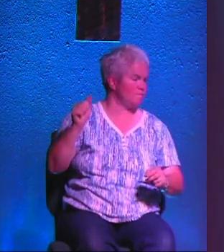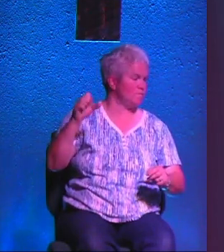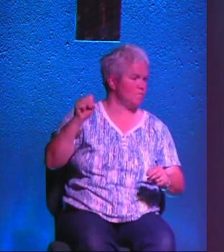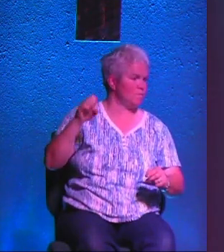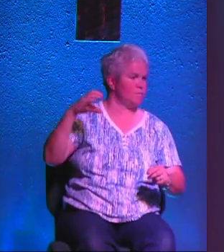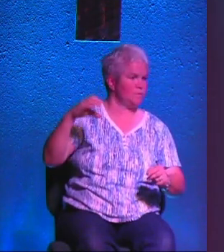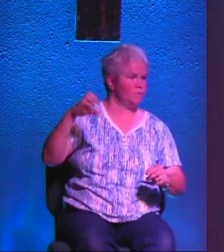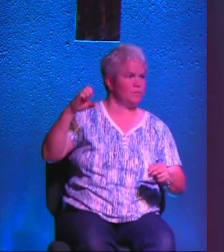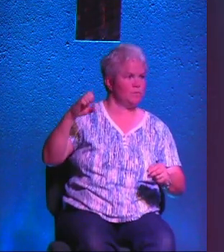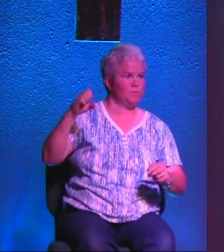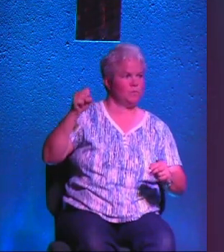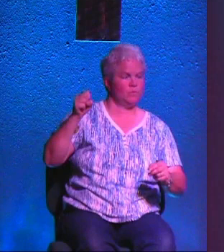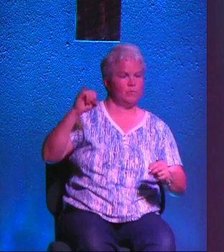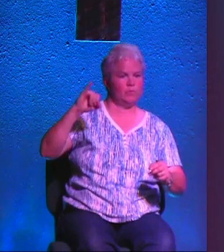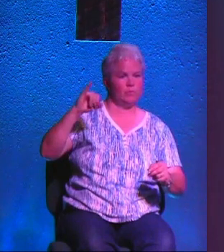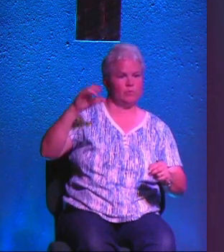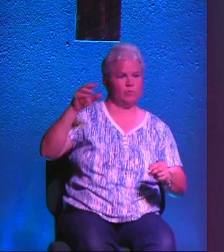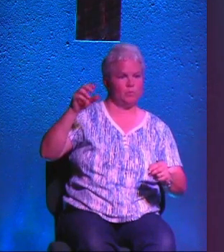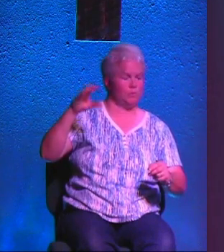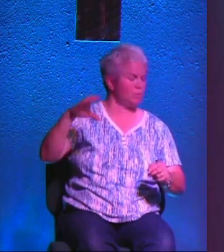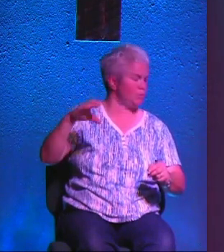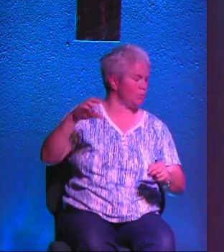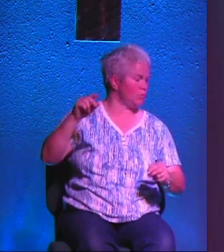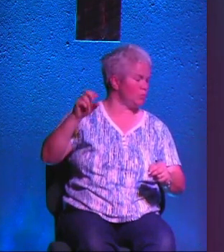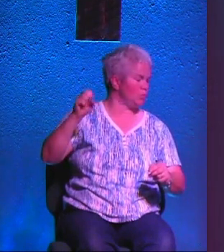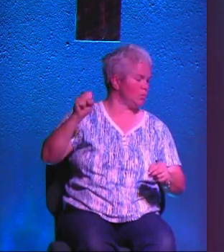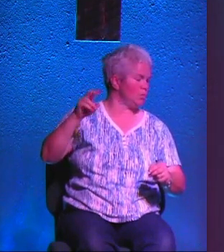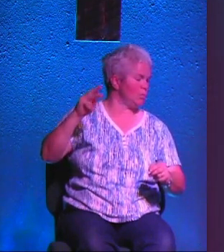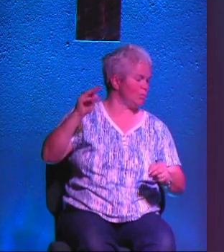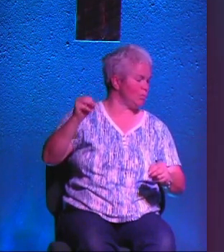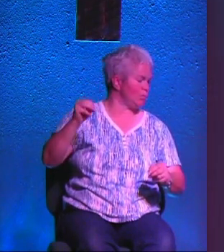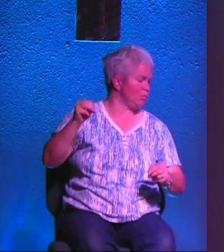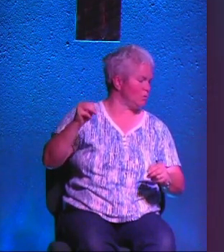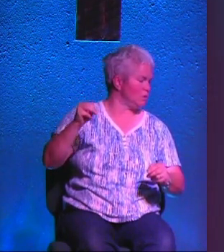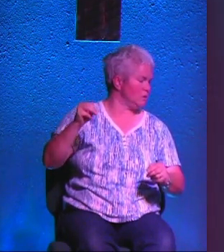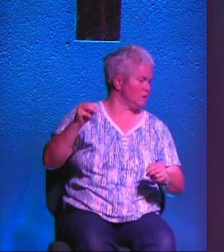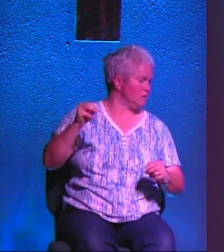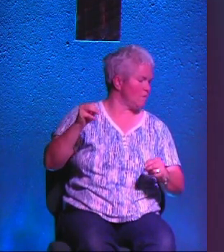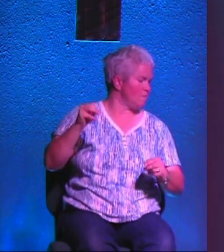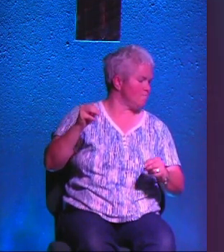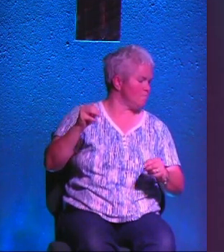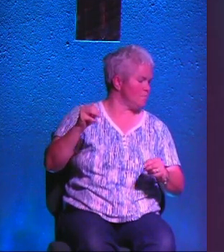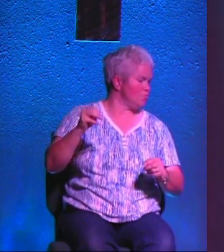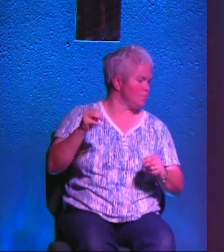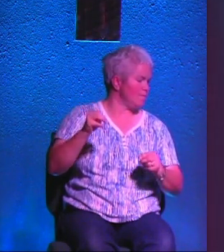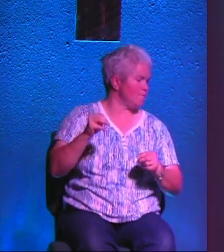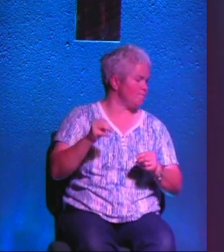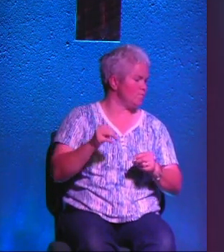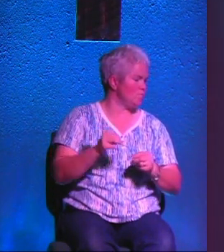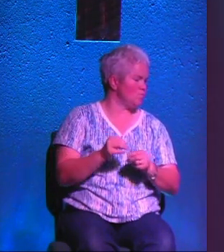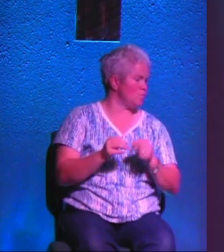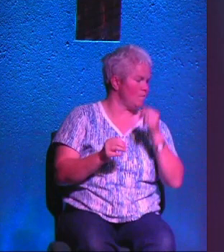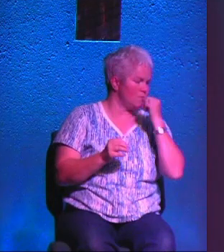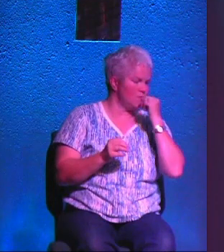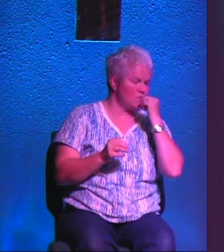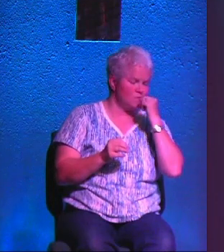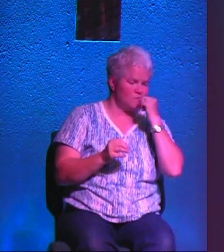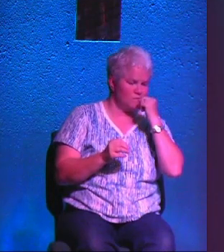seek to blame the body and deem it as evil while trying to stay unaccountable in their own thoughts and in their